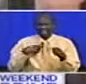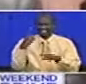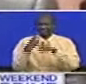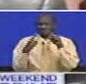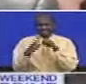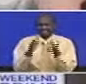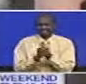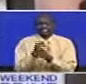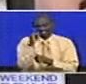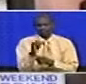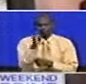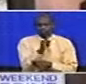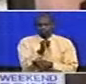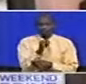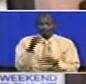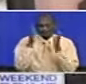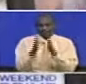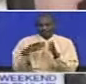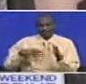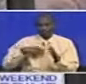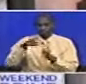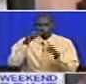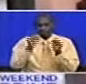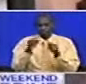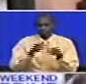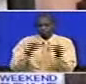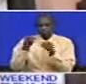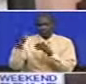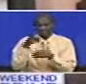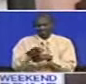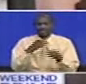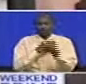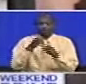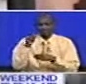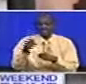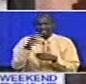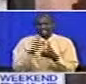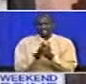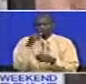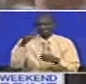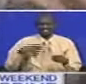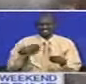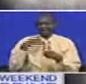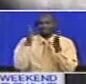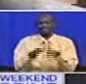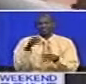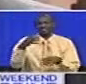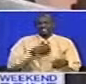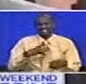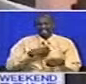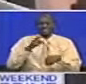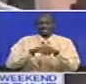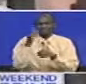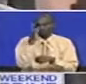experienced individual, a personality that can move forward the economy of this country. Not just a mere person who retired in Kibaki